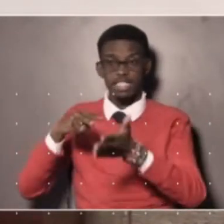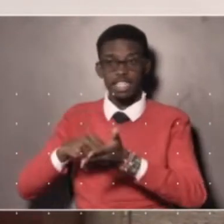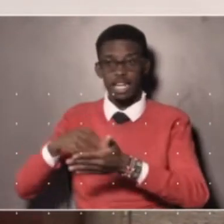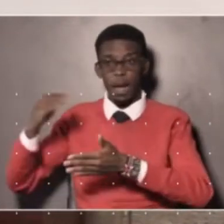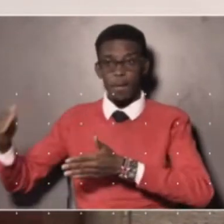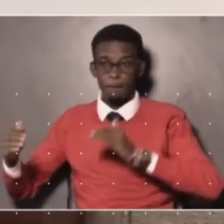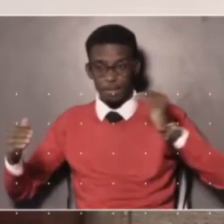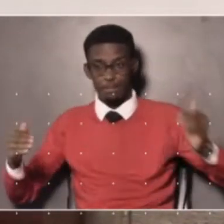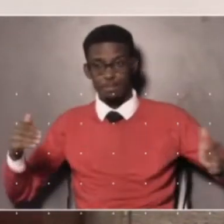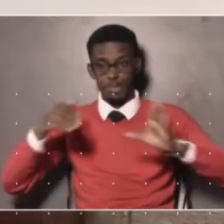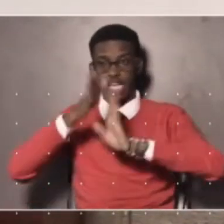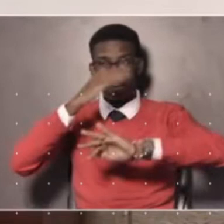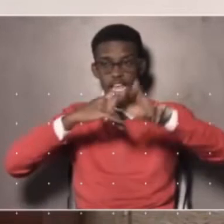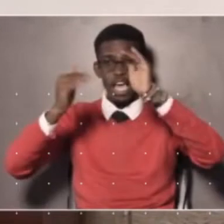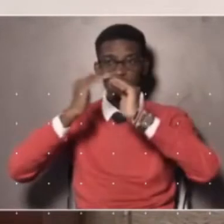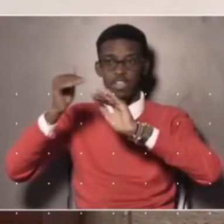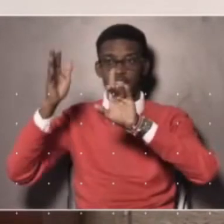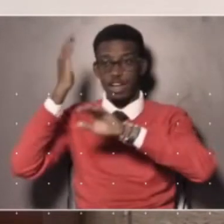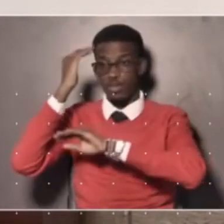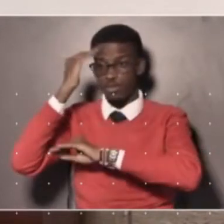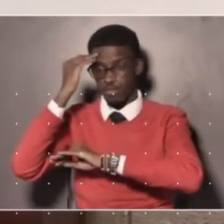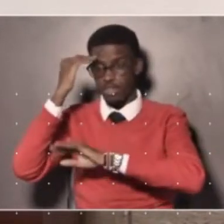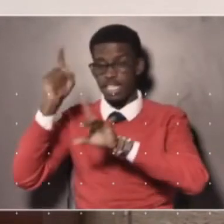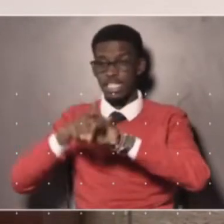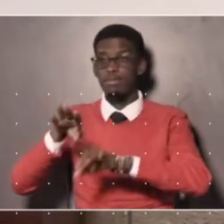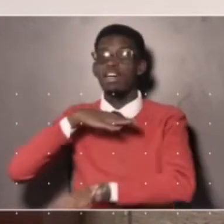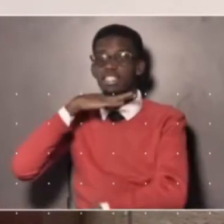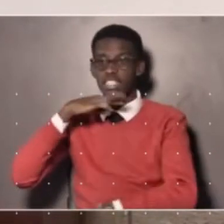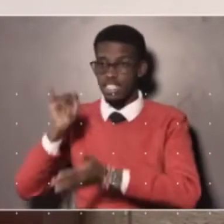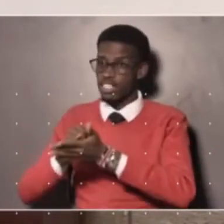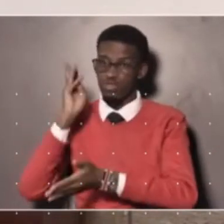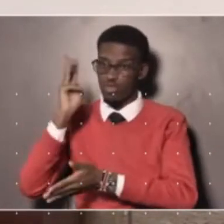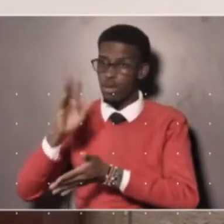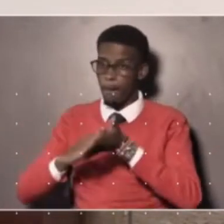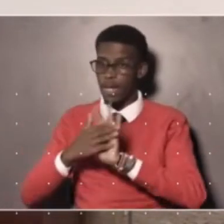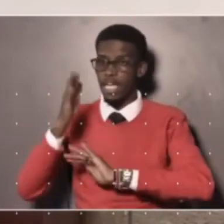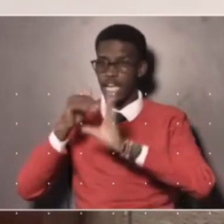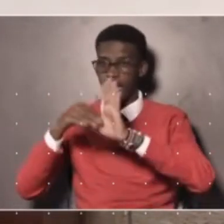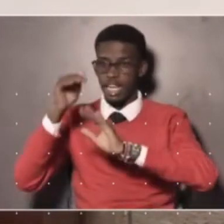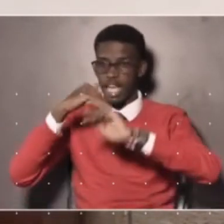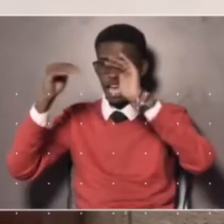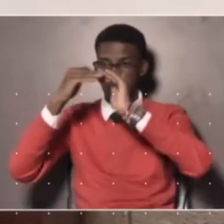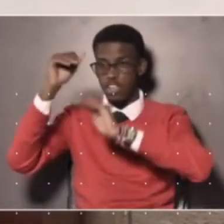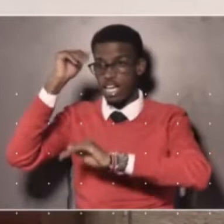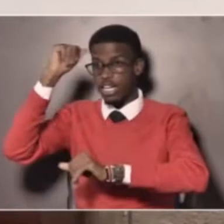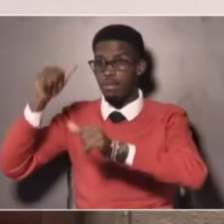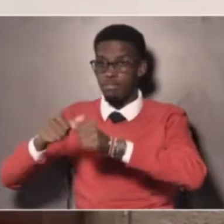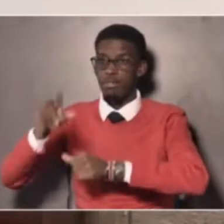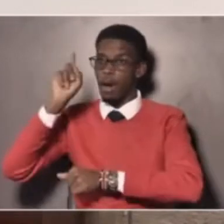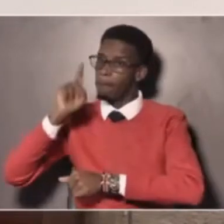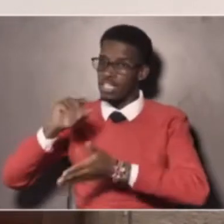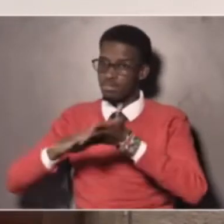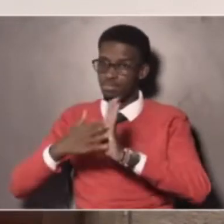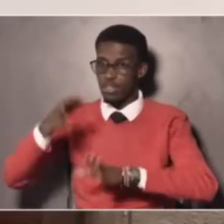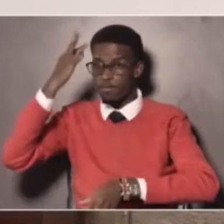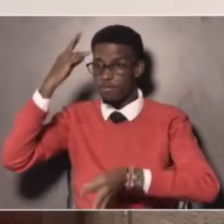by side in heaven. And he knew on his death that was going to be in heaven. So remember, you need to be faithful.